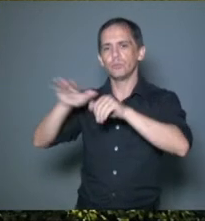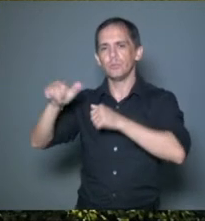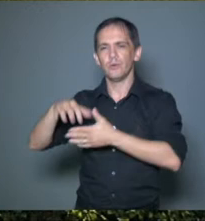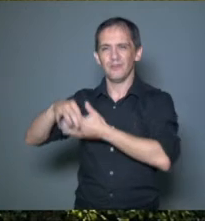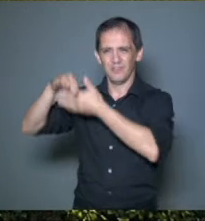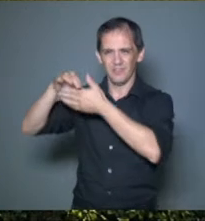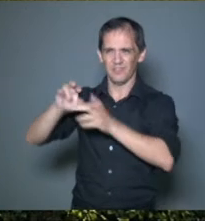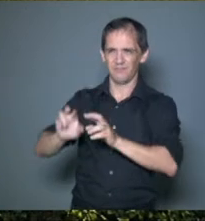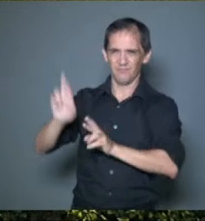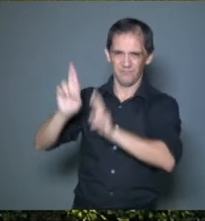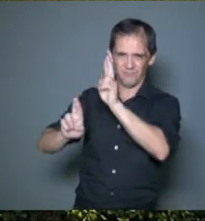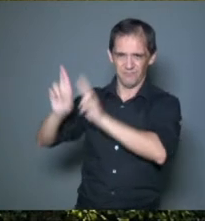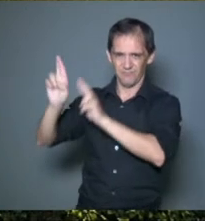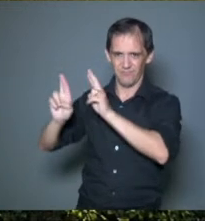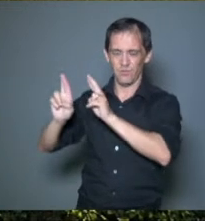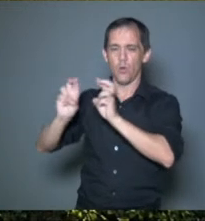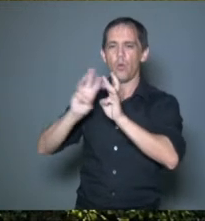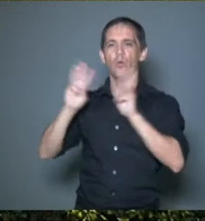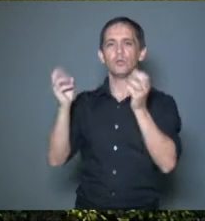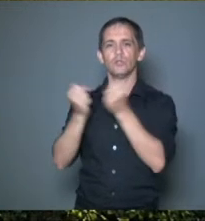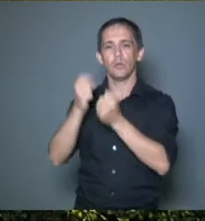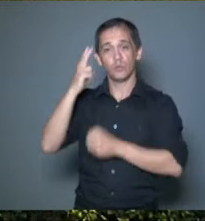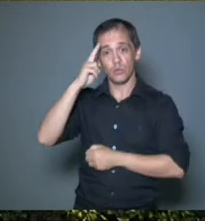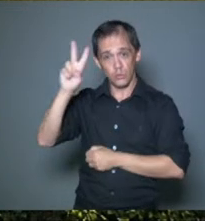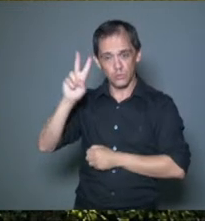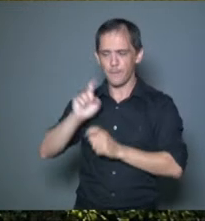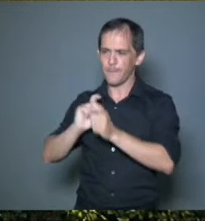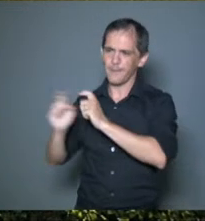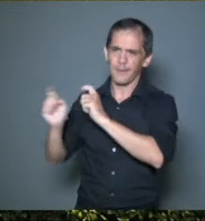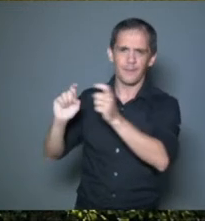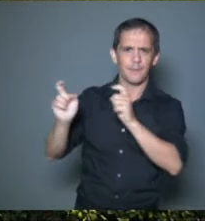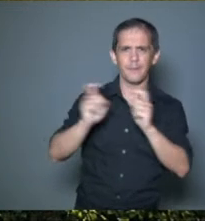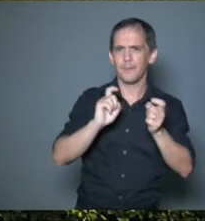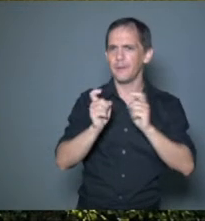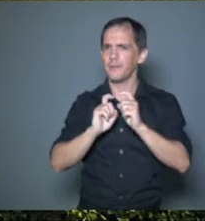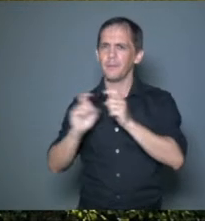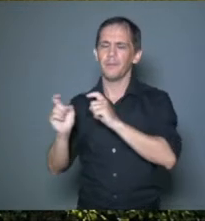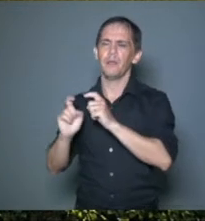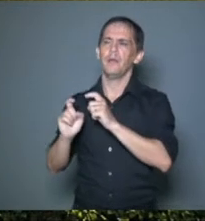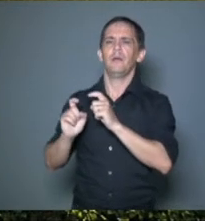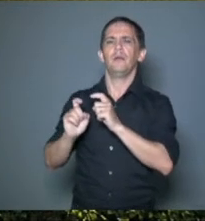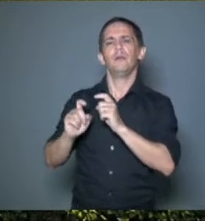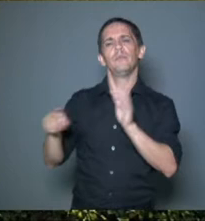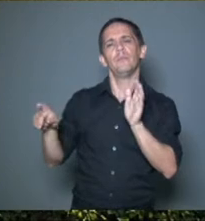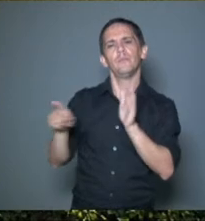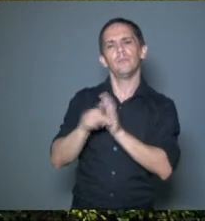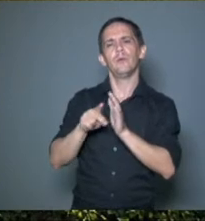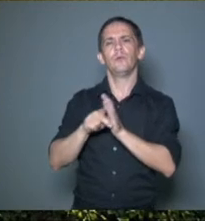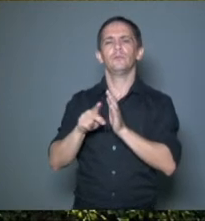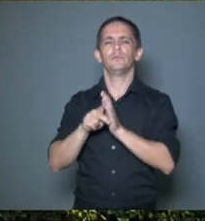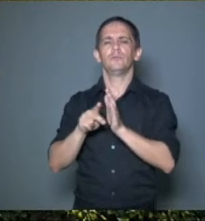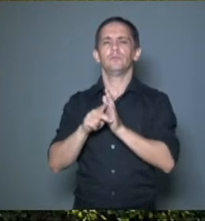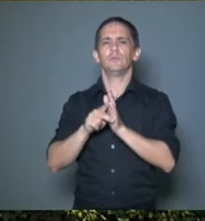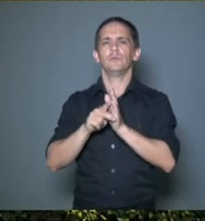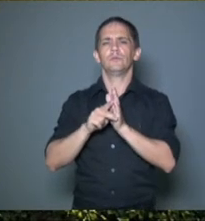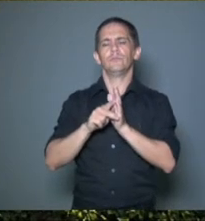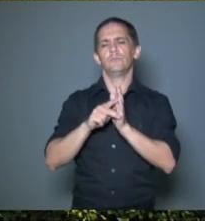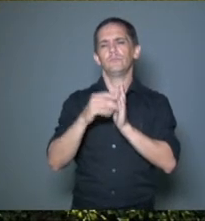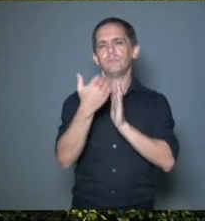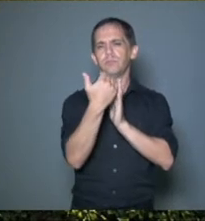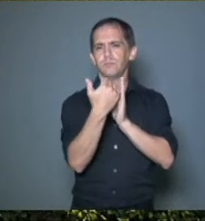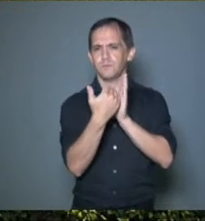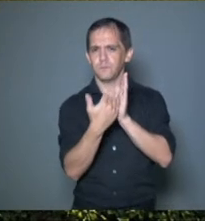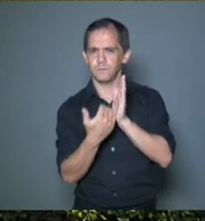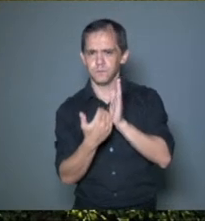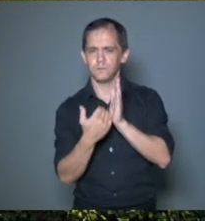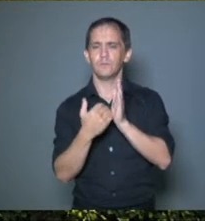had a meeting with our leaders in a two-day workshop because we were looking at the